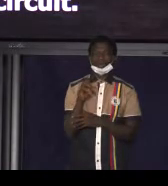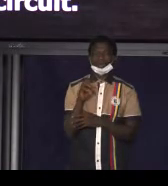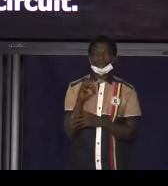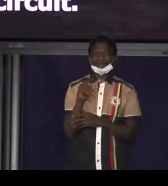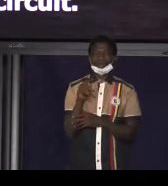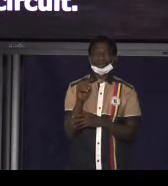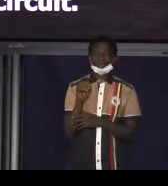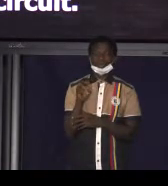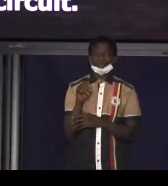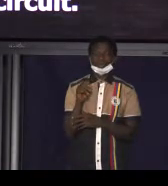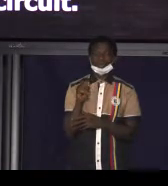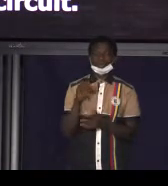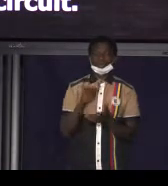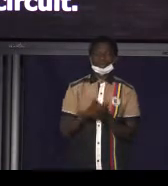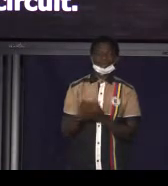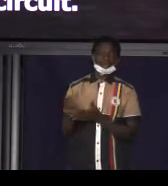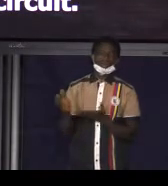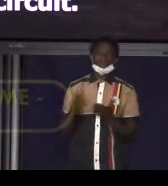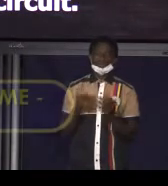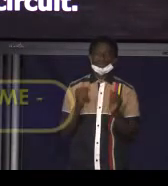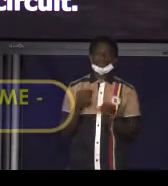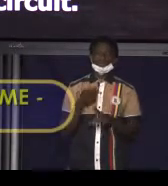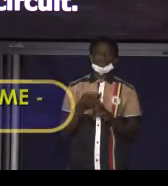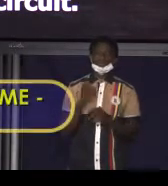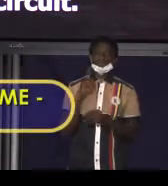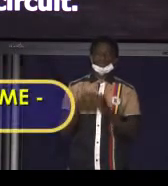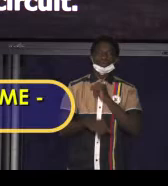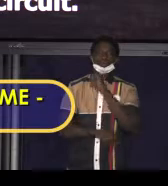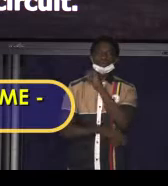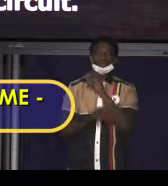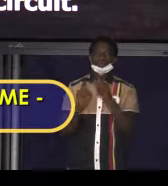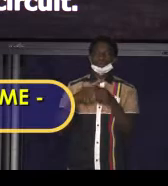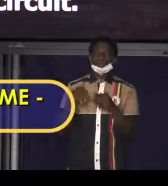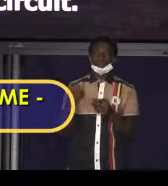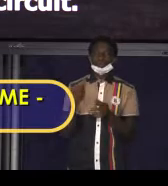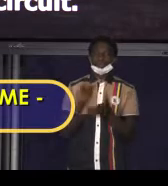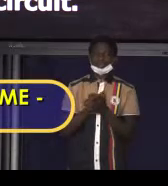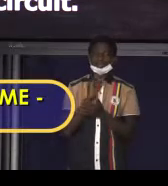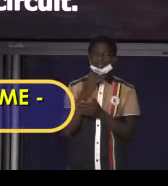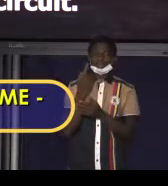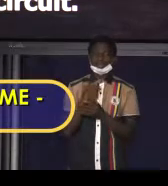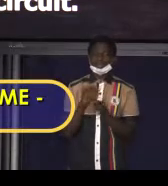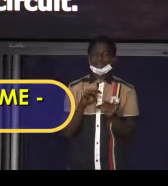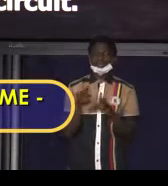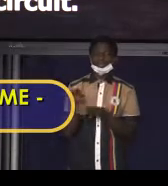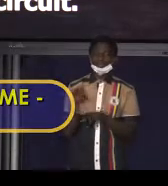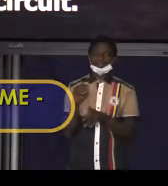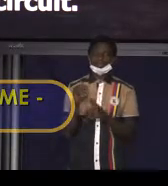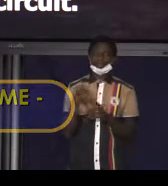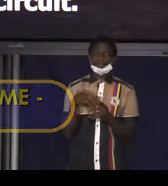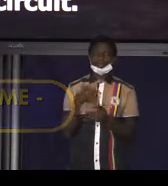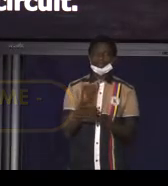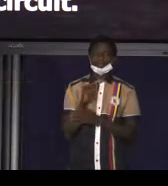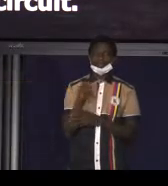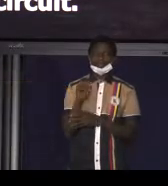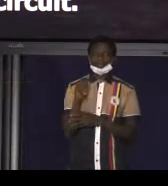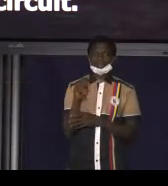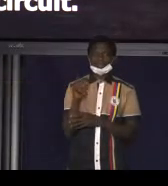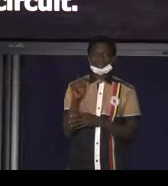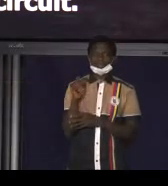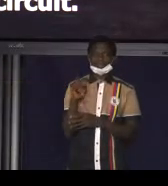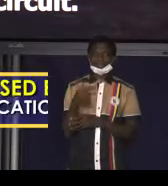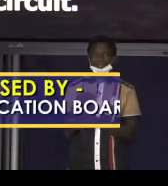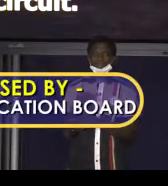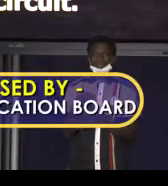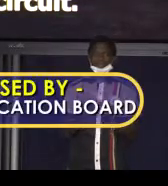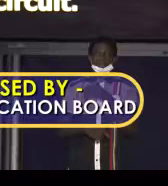conductors that attract power from one source to another. That's the flow of electrons from direct or alternating